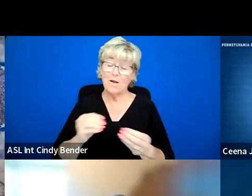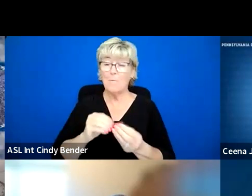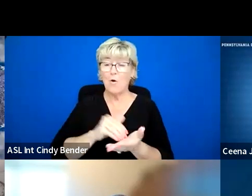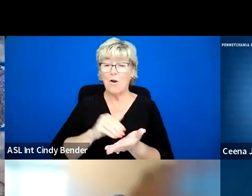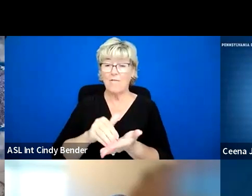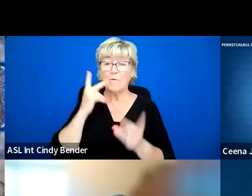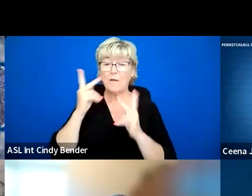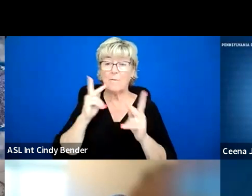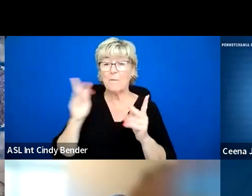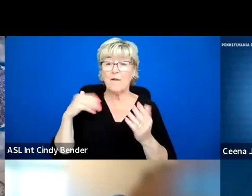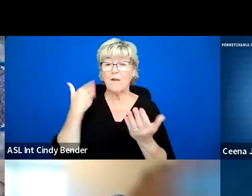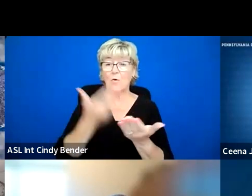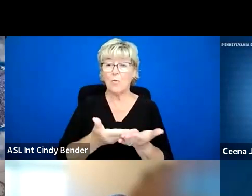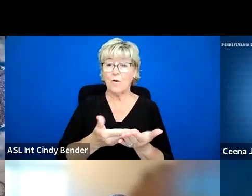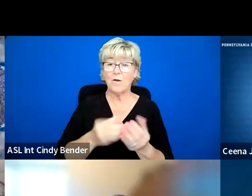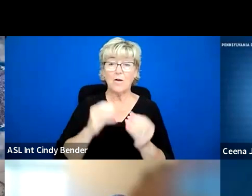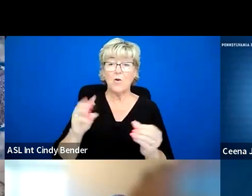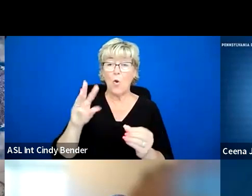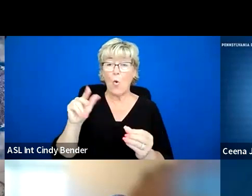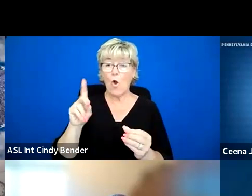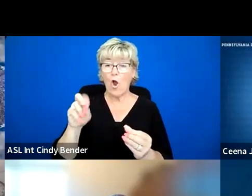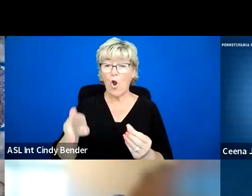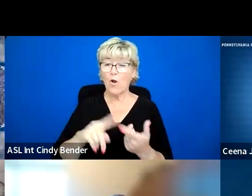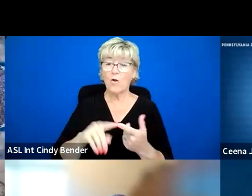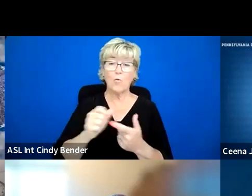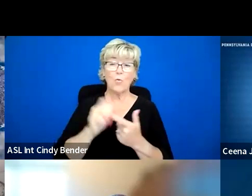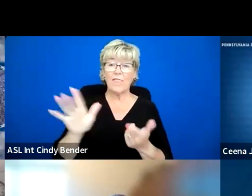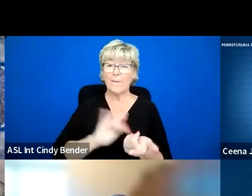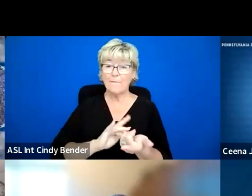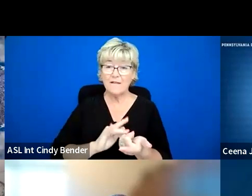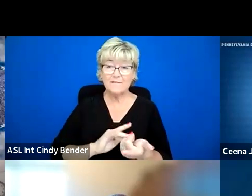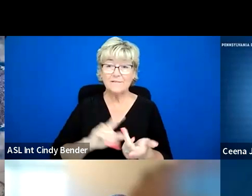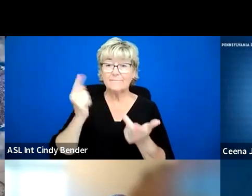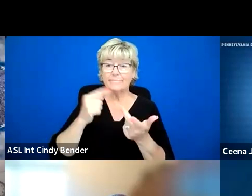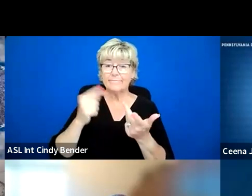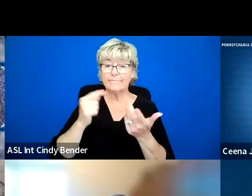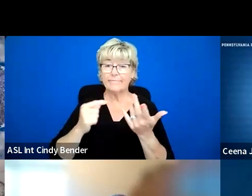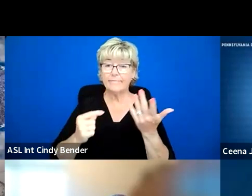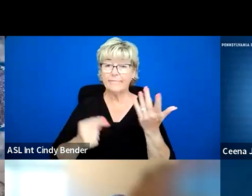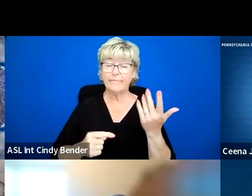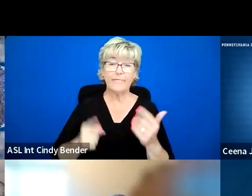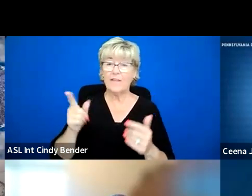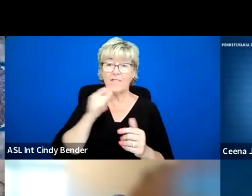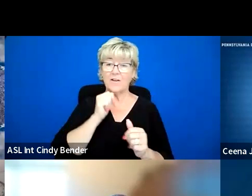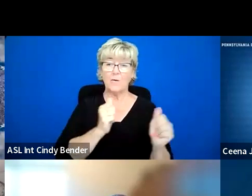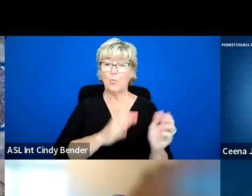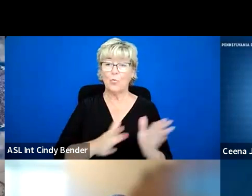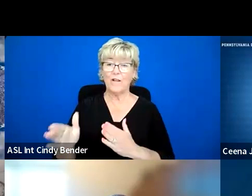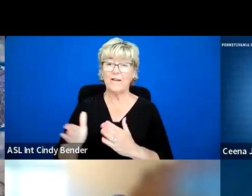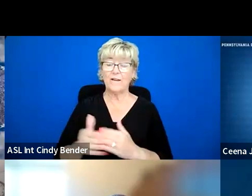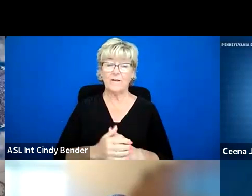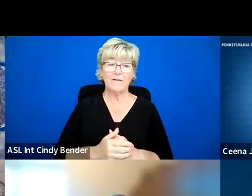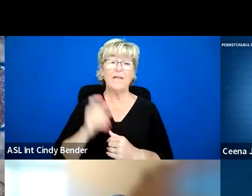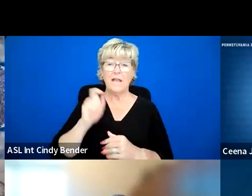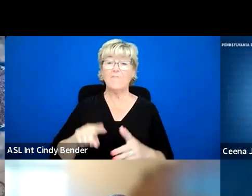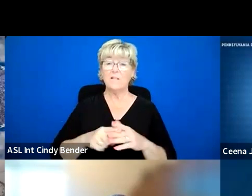see people come to our shelters without a walker, without their medicines, without other things, and it's just they weren't prepared. We really need to